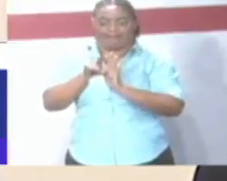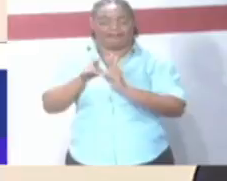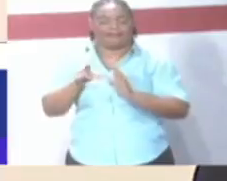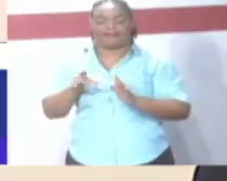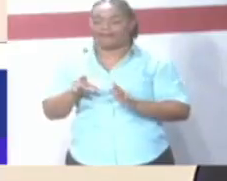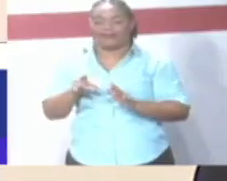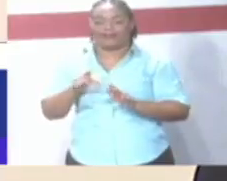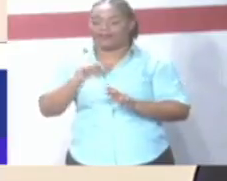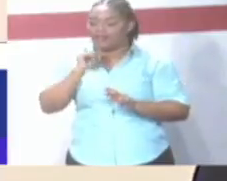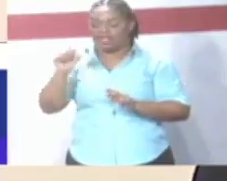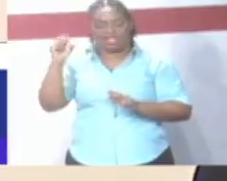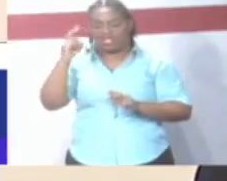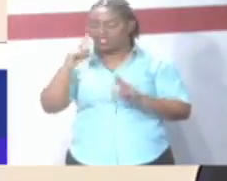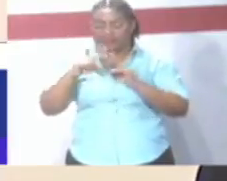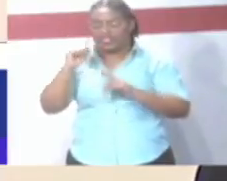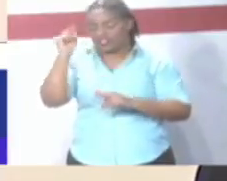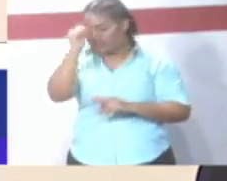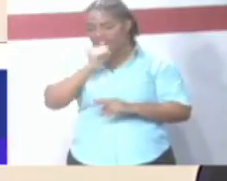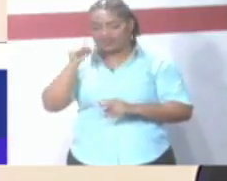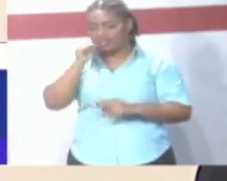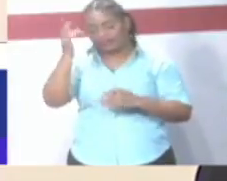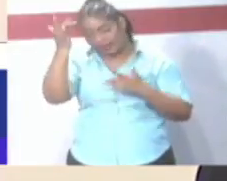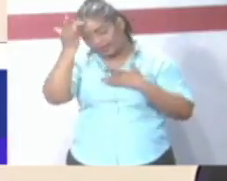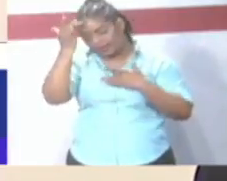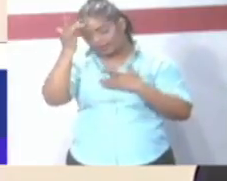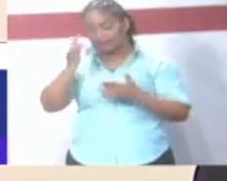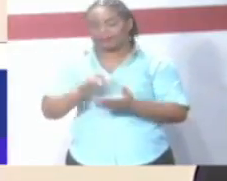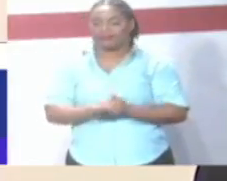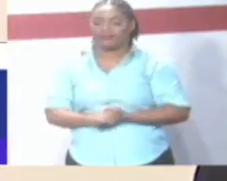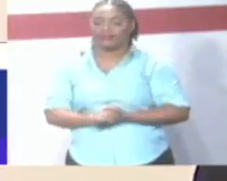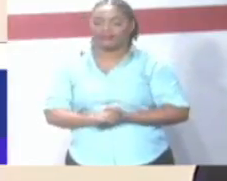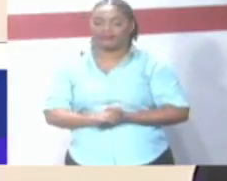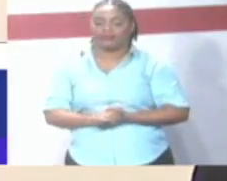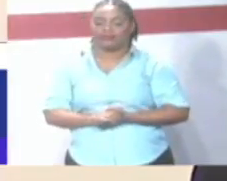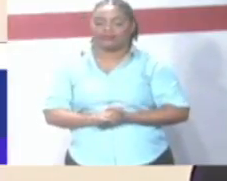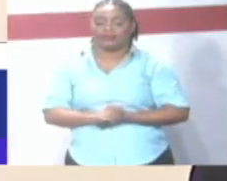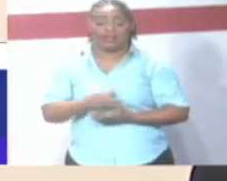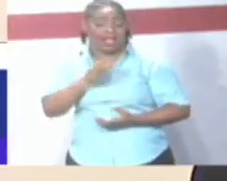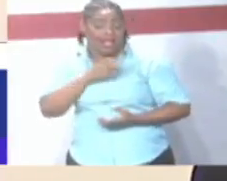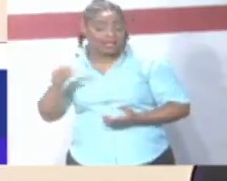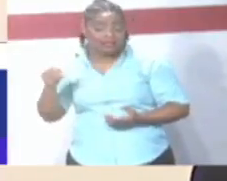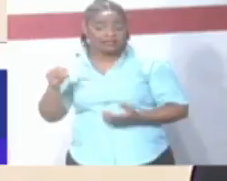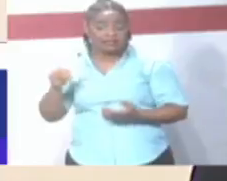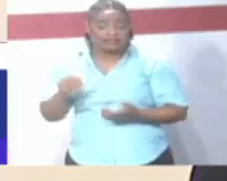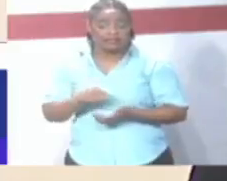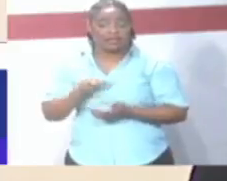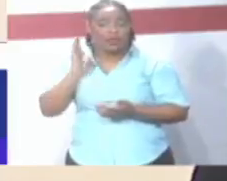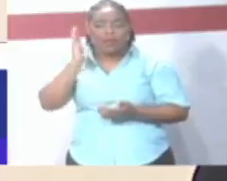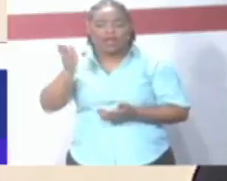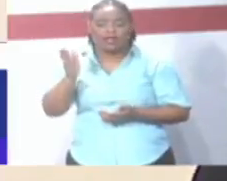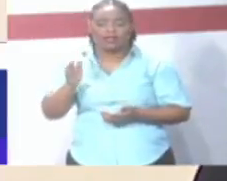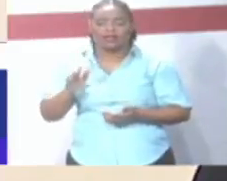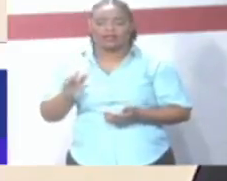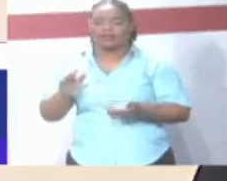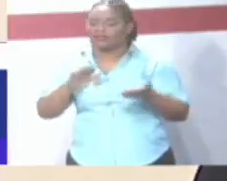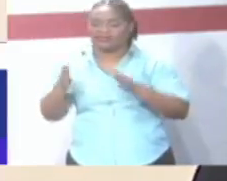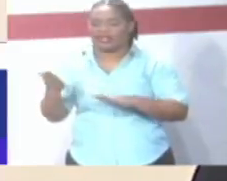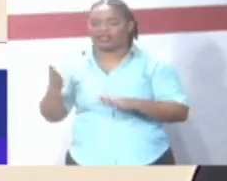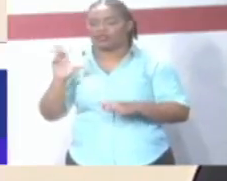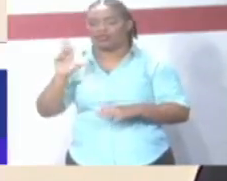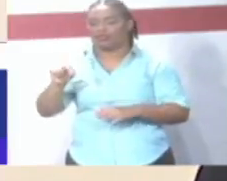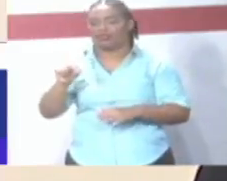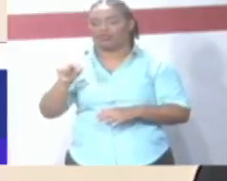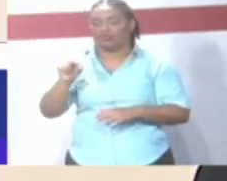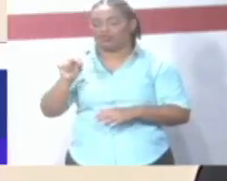low chance for that. And also, if you have a lower chance of succumbing to the disease. So breakthrough, as it